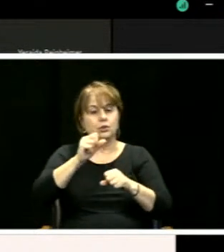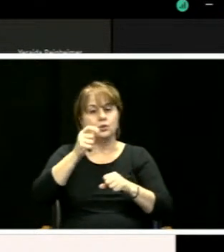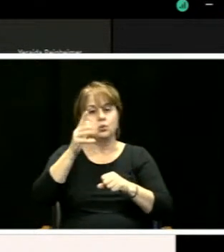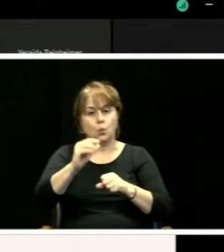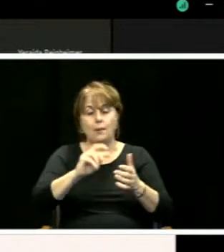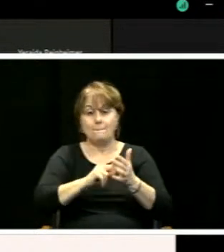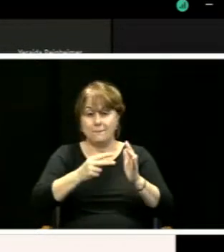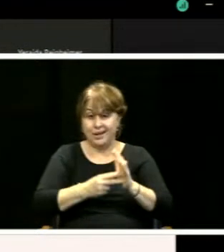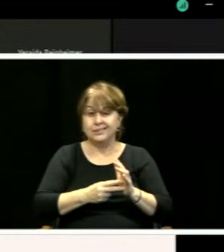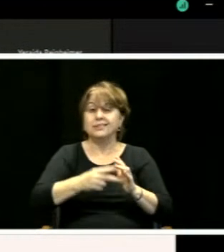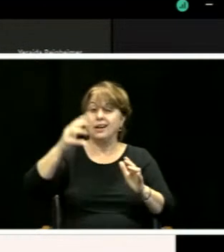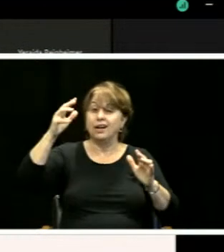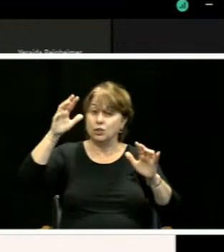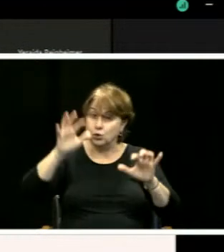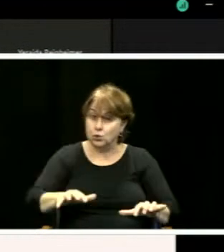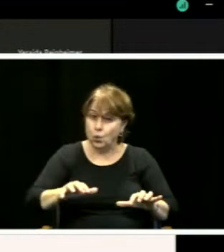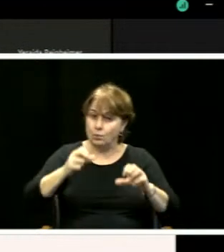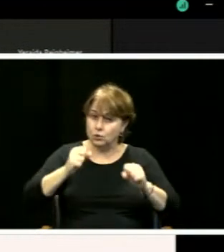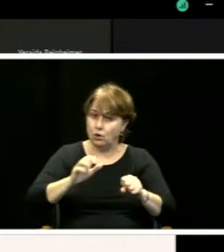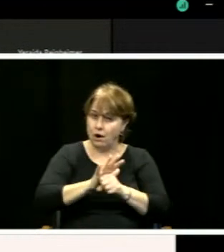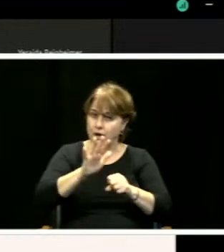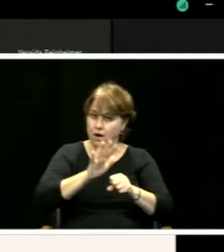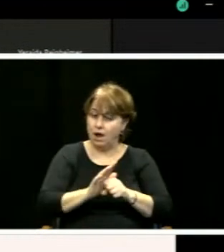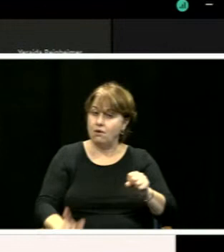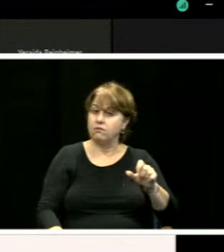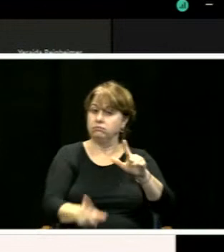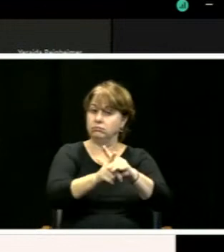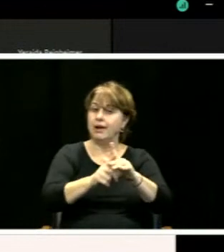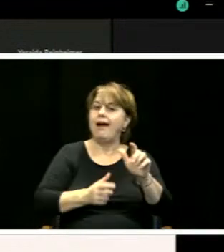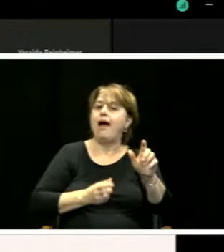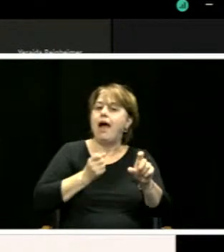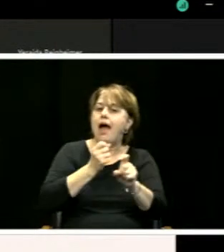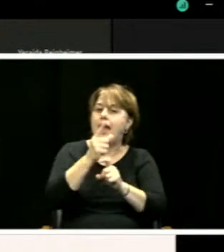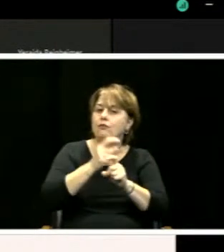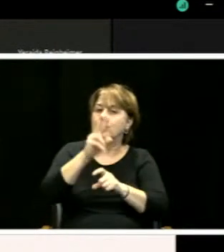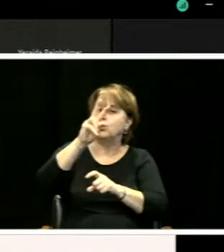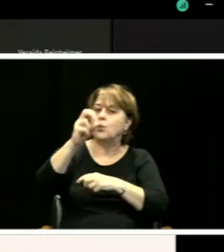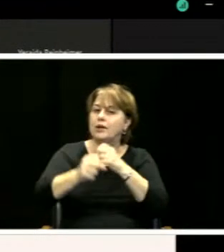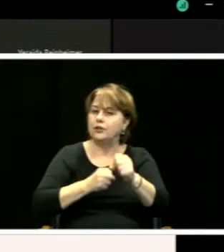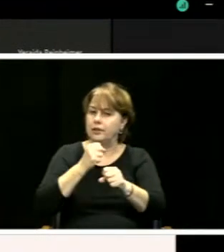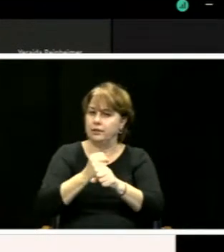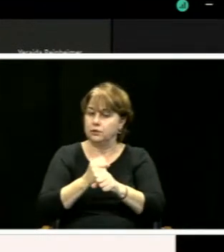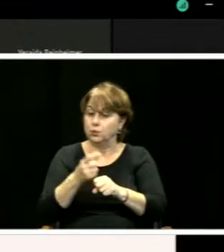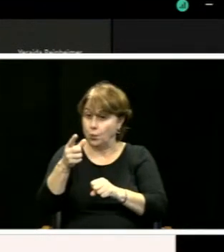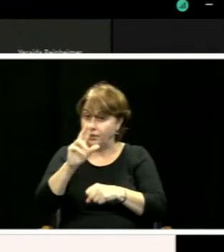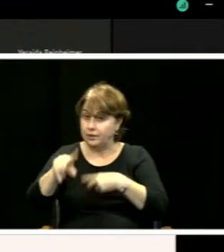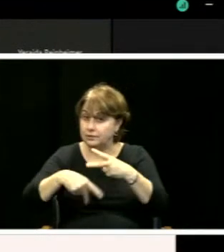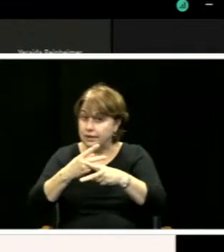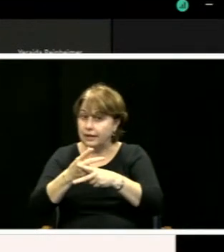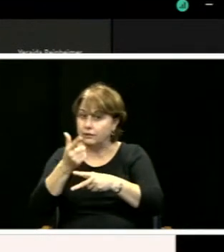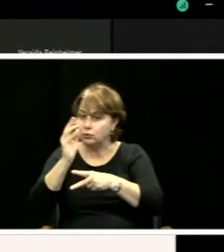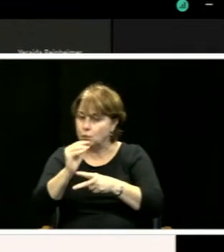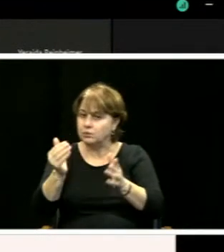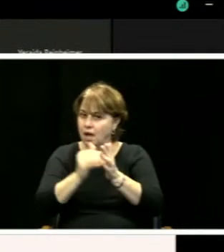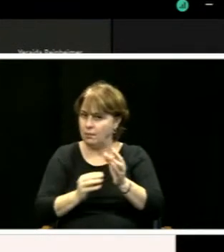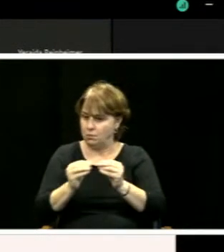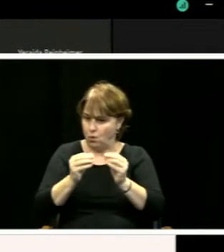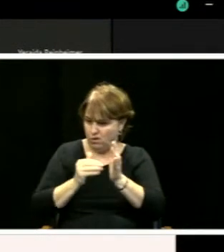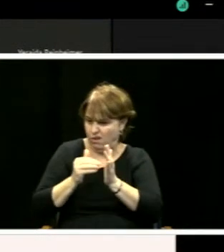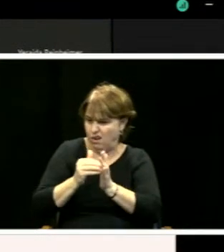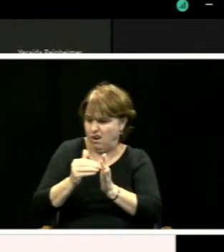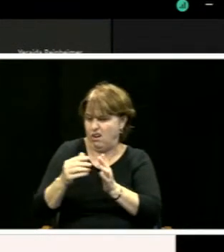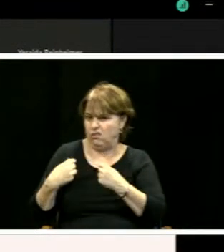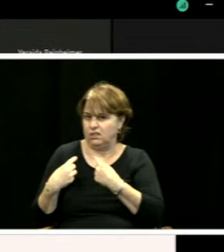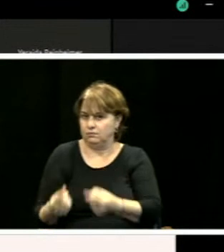once in every 200 years. Unfortunately, these storms have been happening at a more frequent pace, lately. And